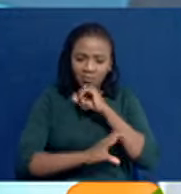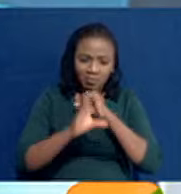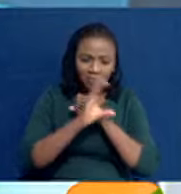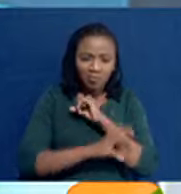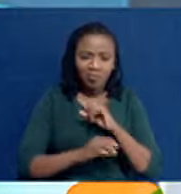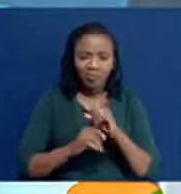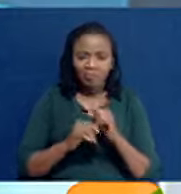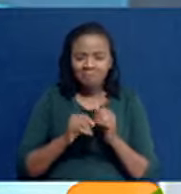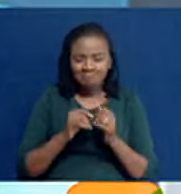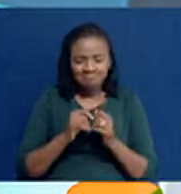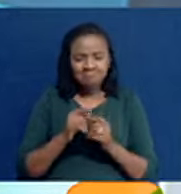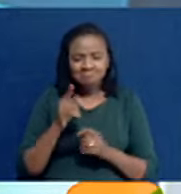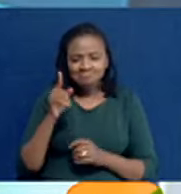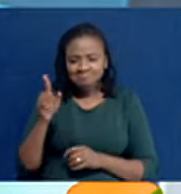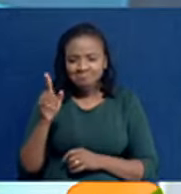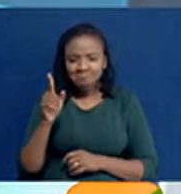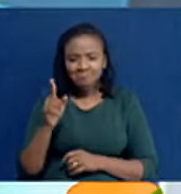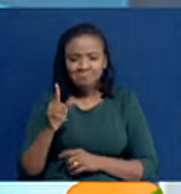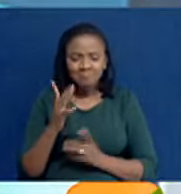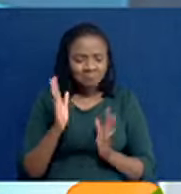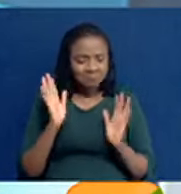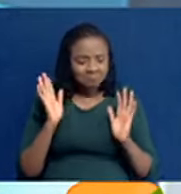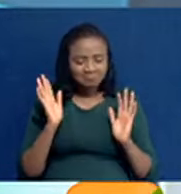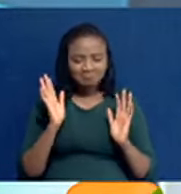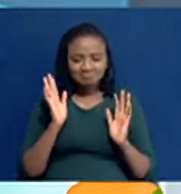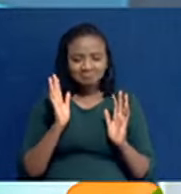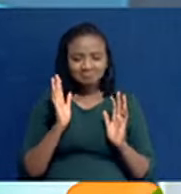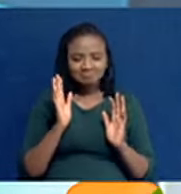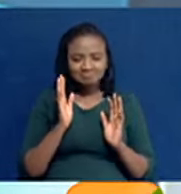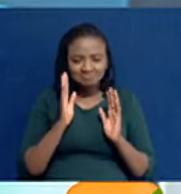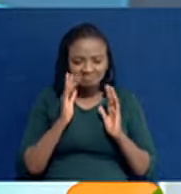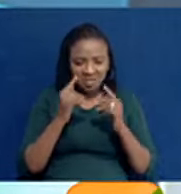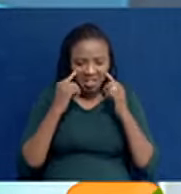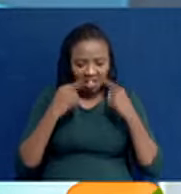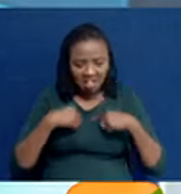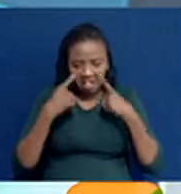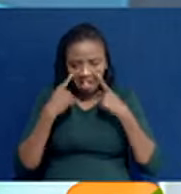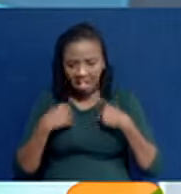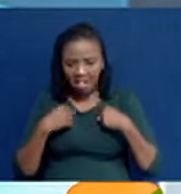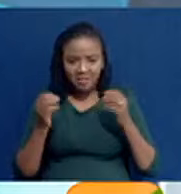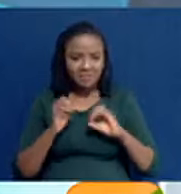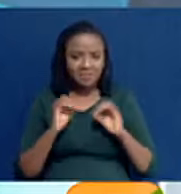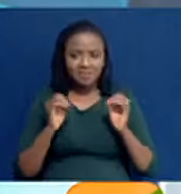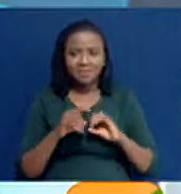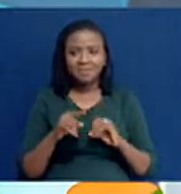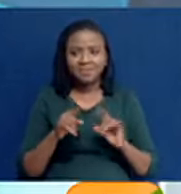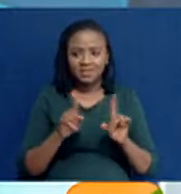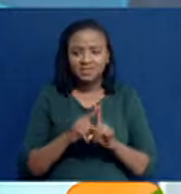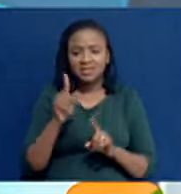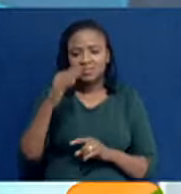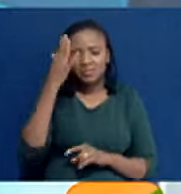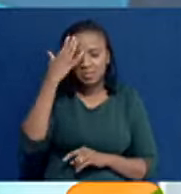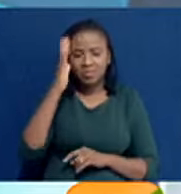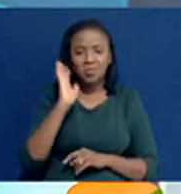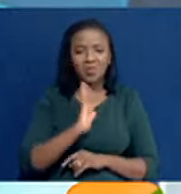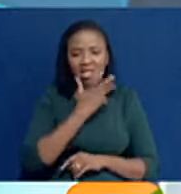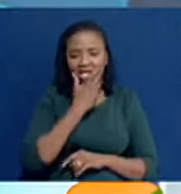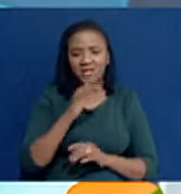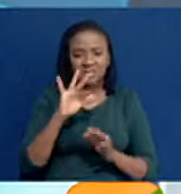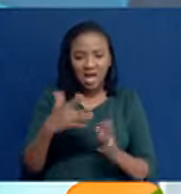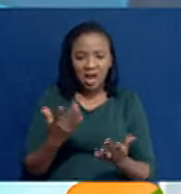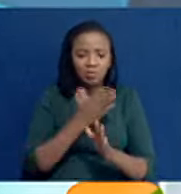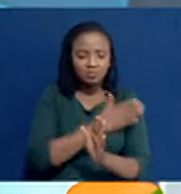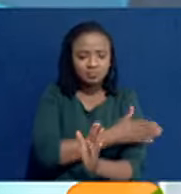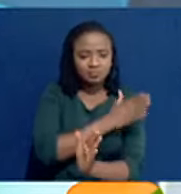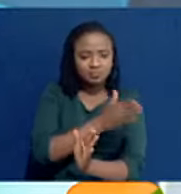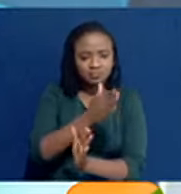He did not spare any moment or any time for himself. And I think you know his history, how he had come, how he lived